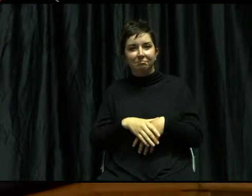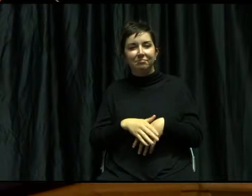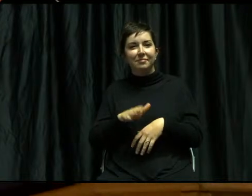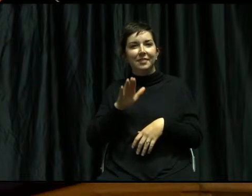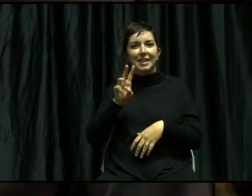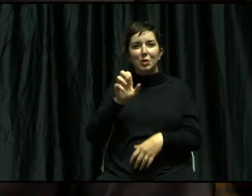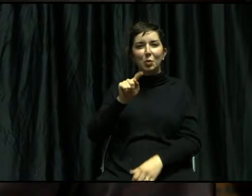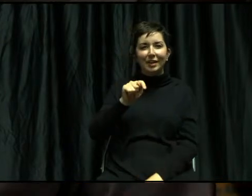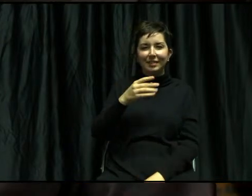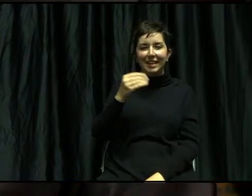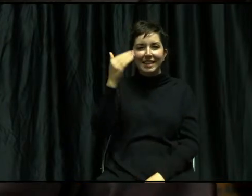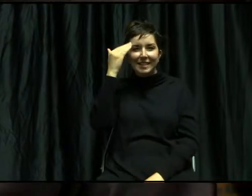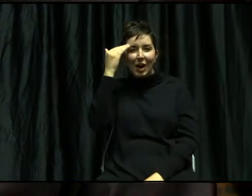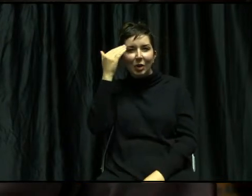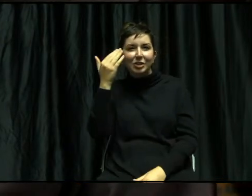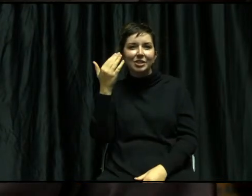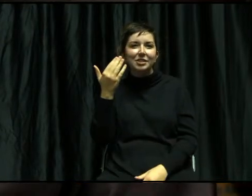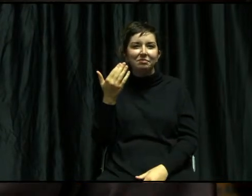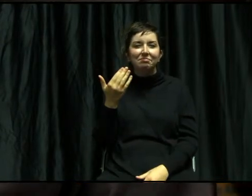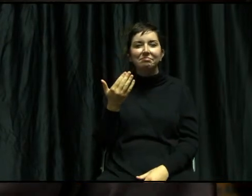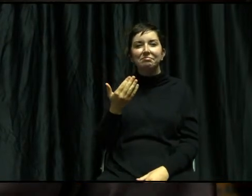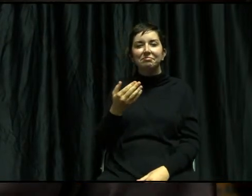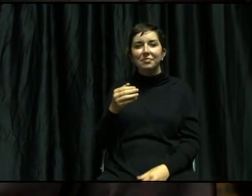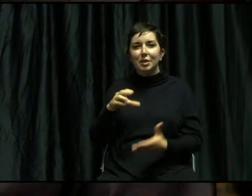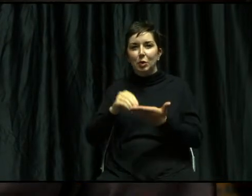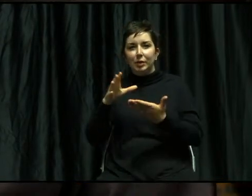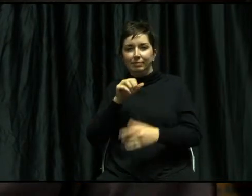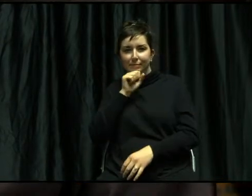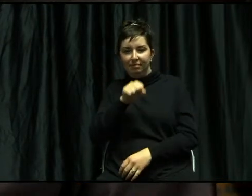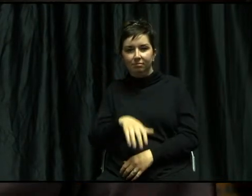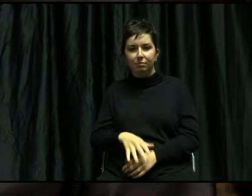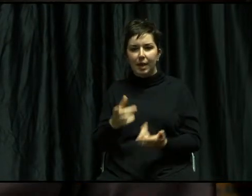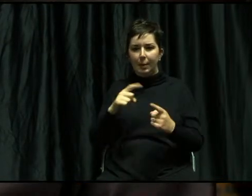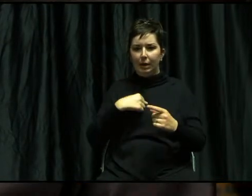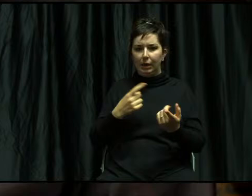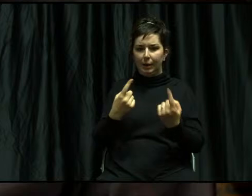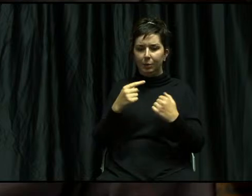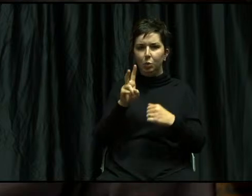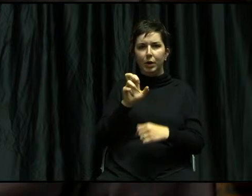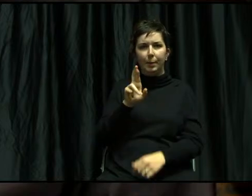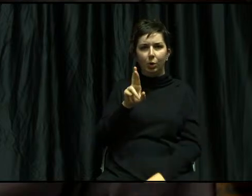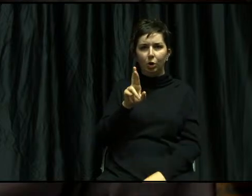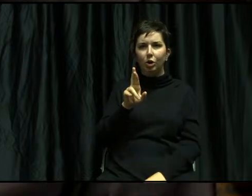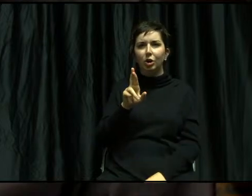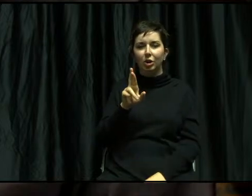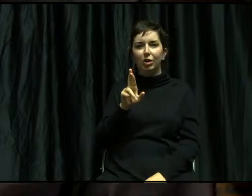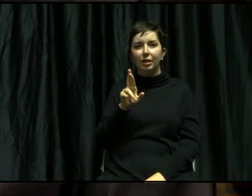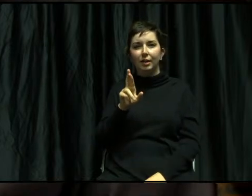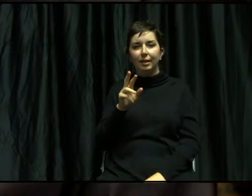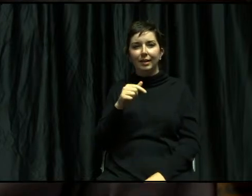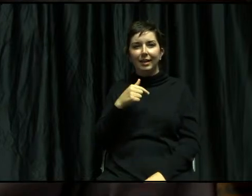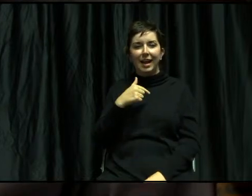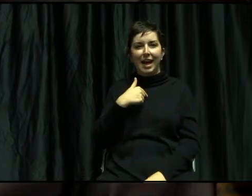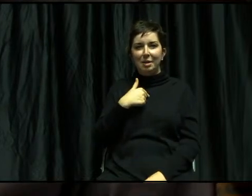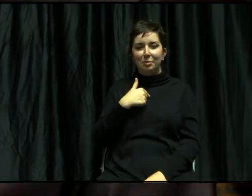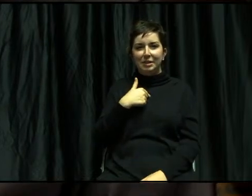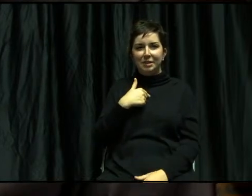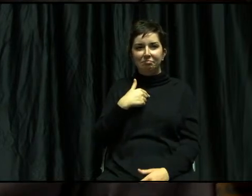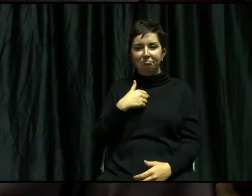and knowledge. But it wasn't until I came to Weber as a freshman,